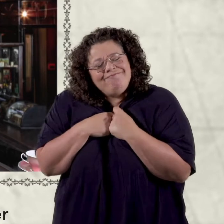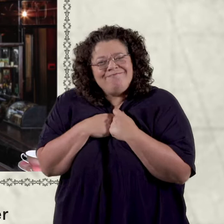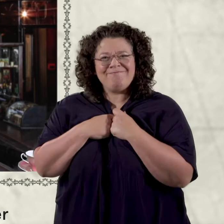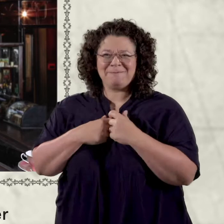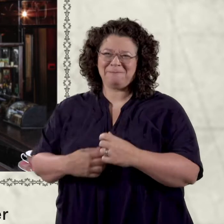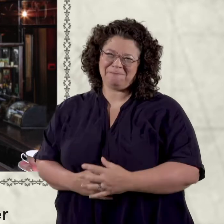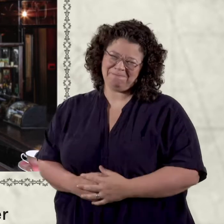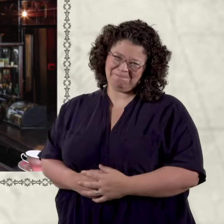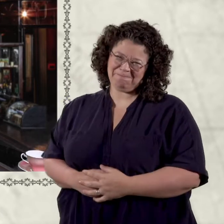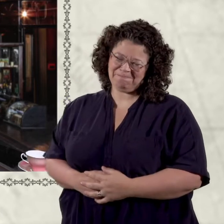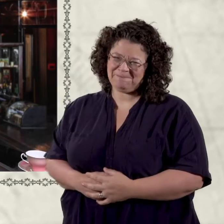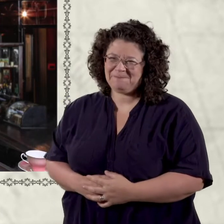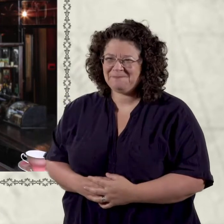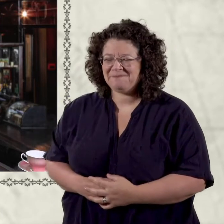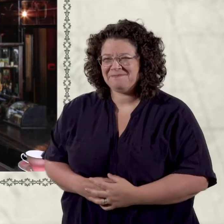his overalls?